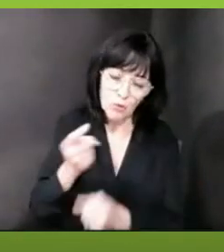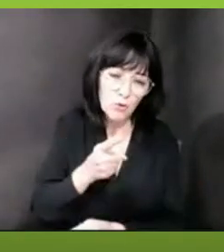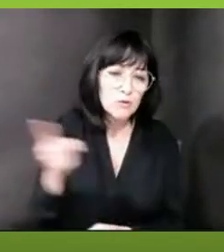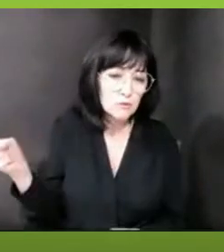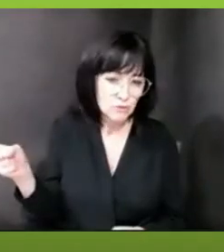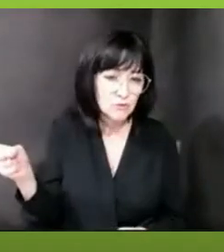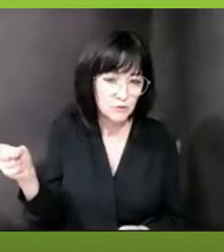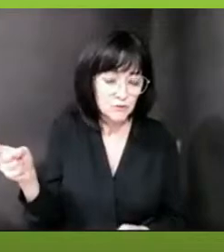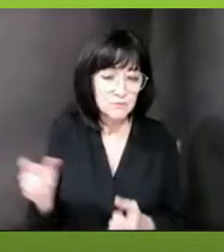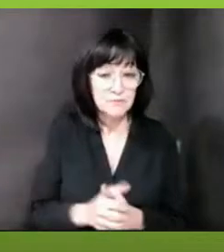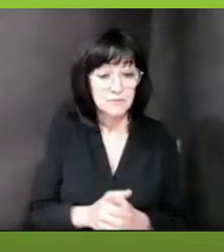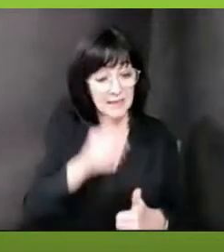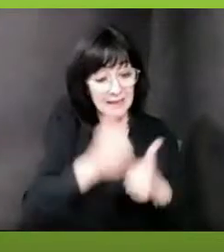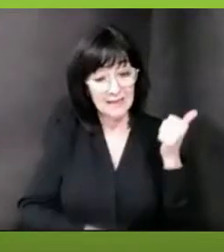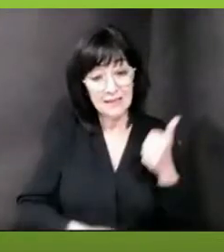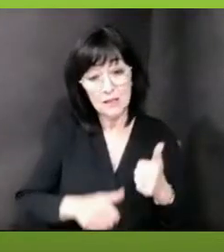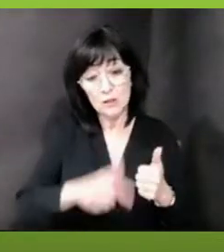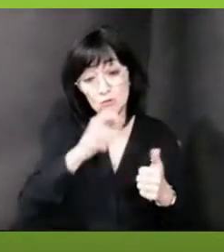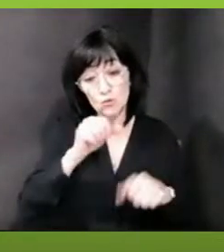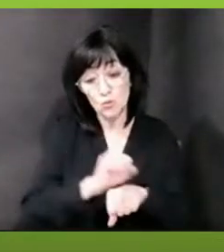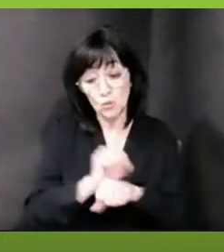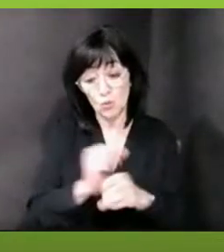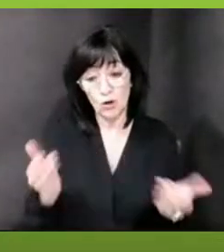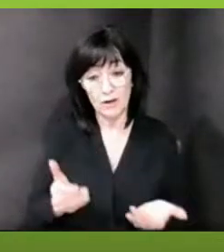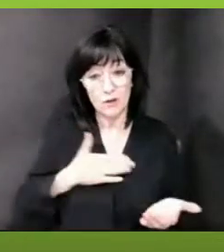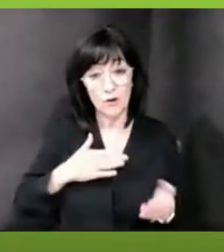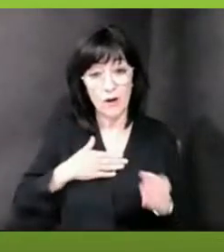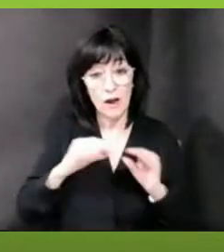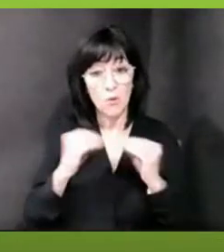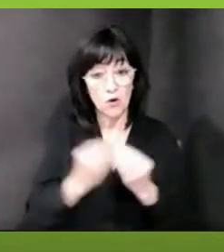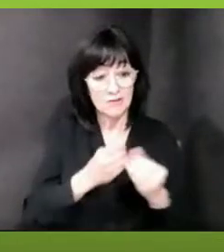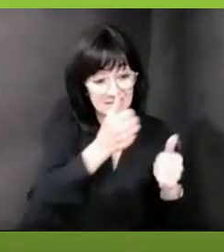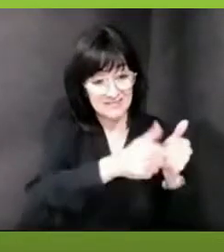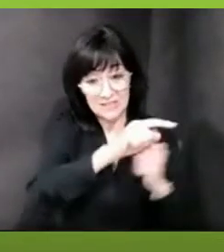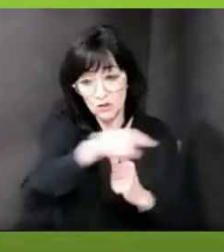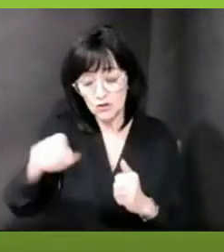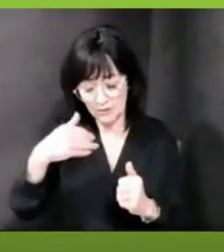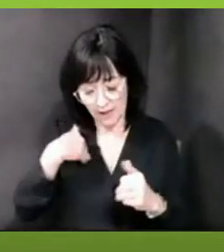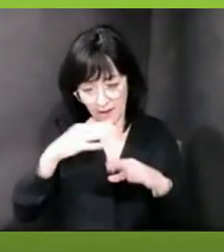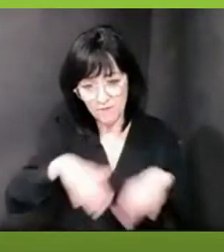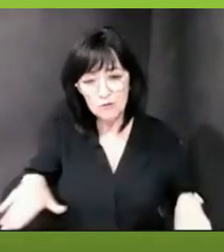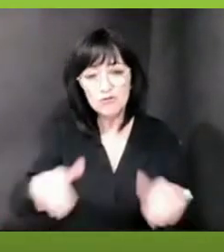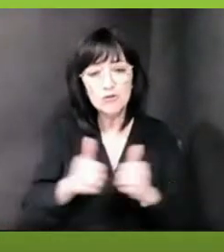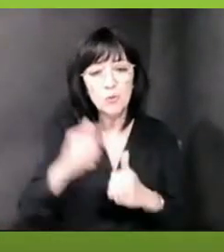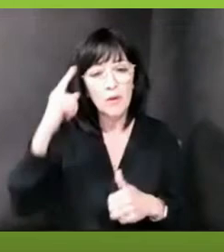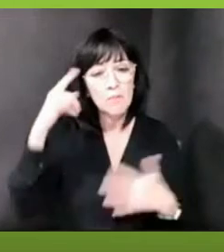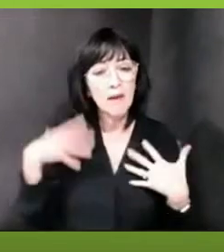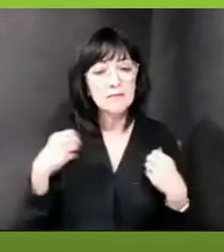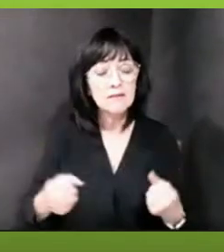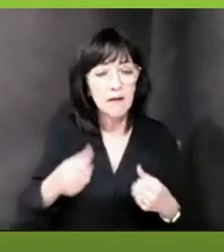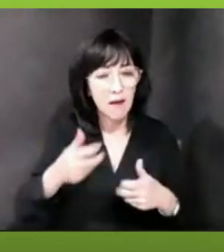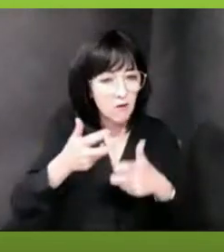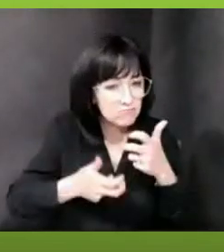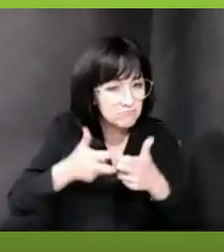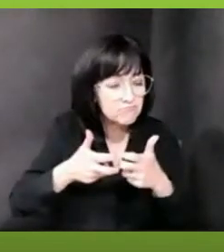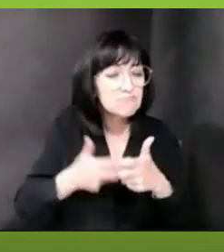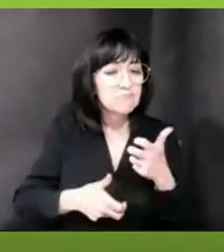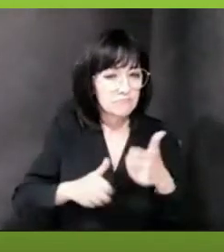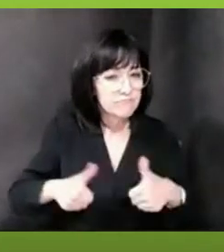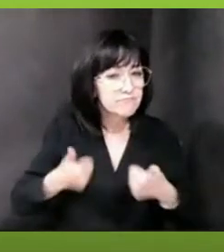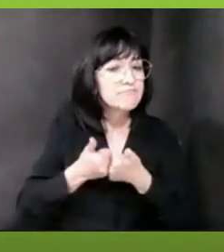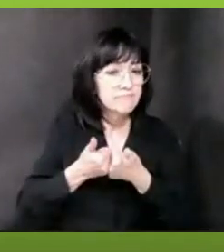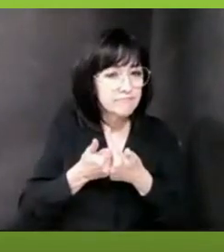that looks like, we've been fortunate enough, even during the pandemic, to maintain some